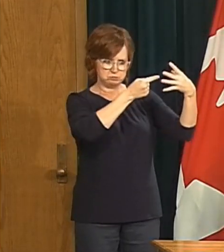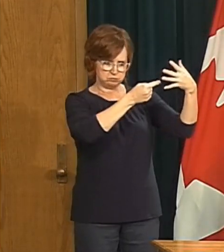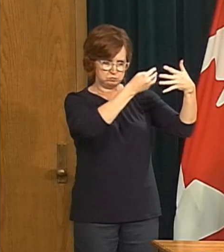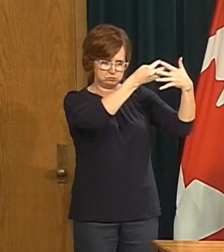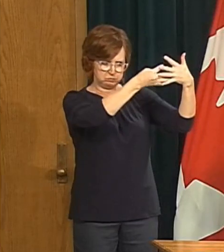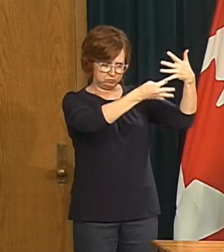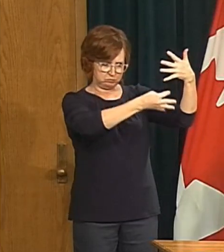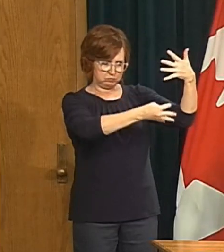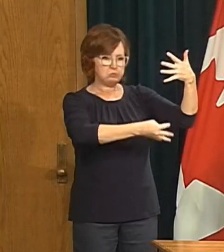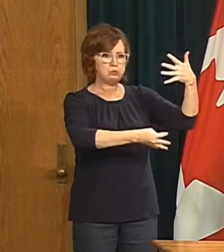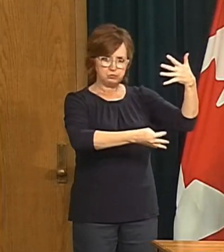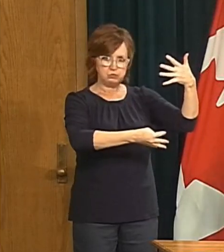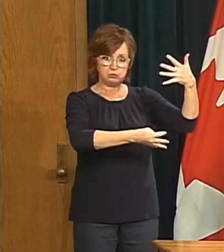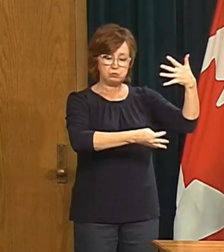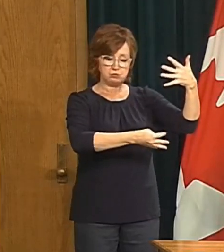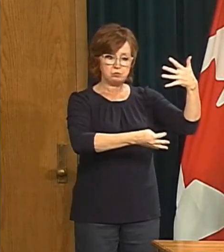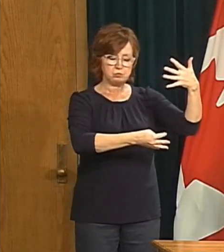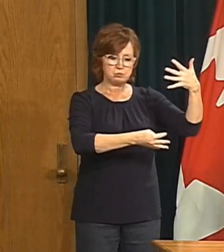to